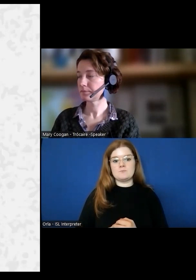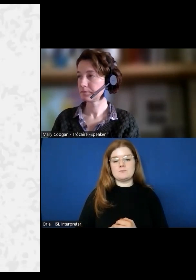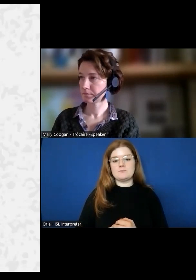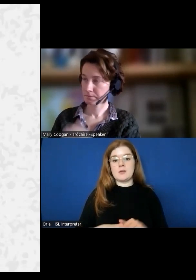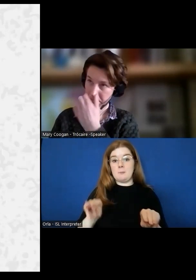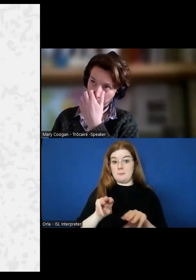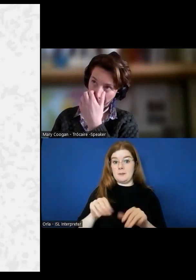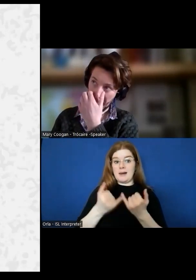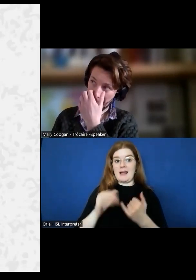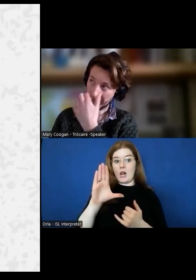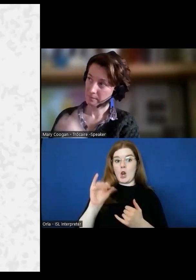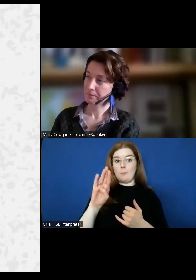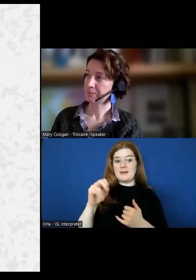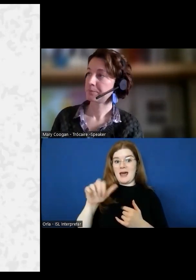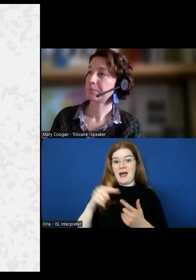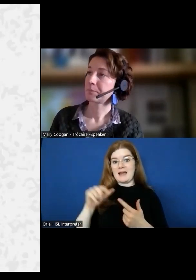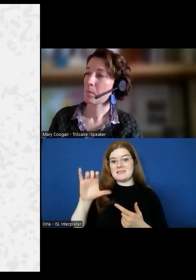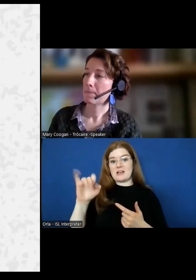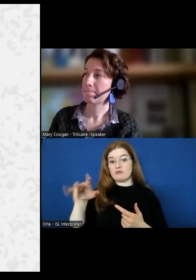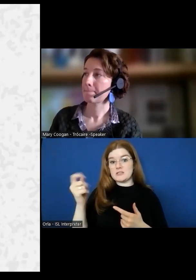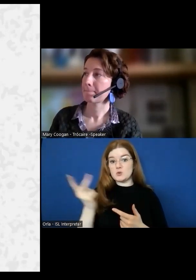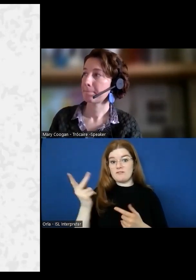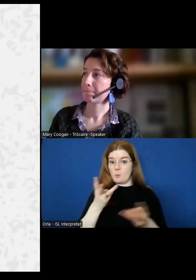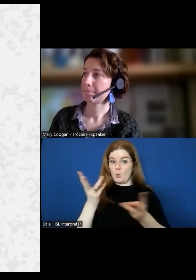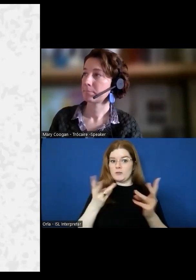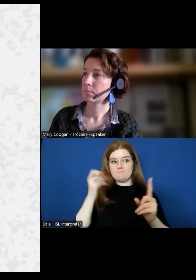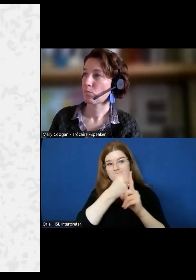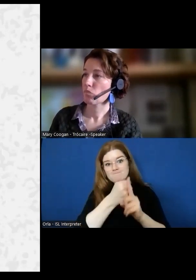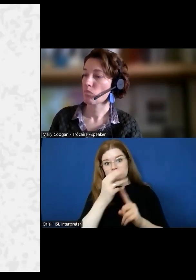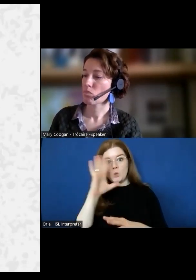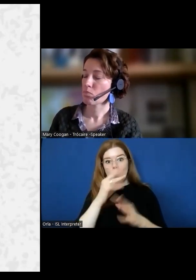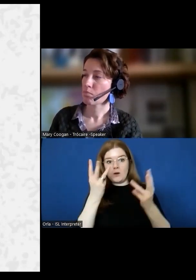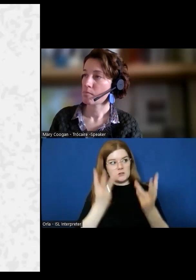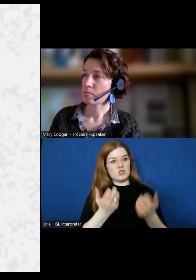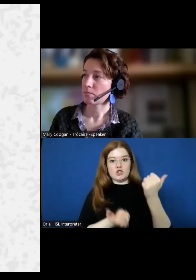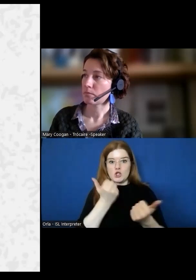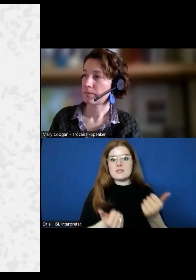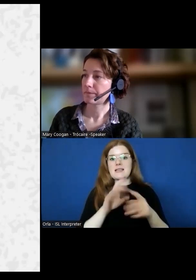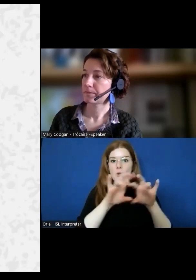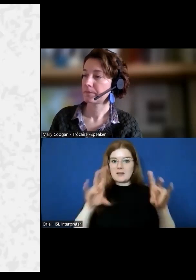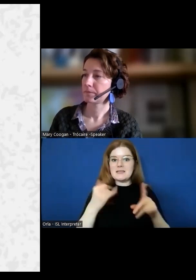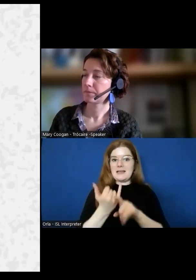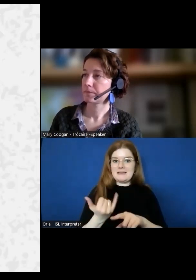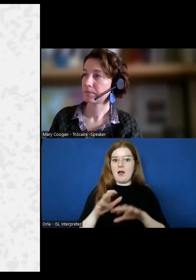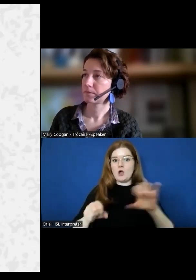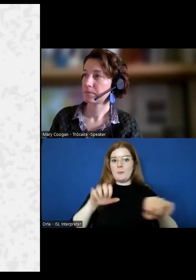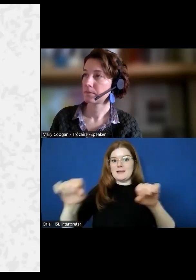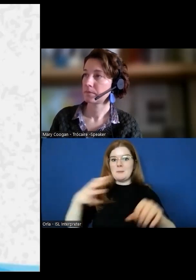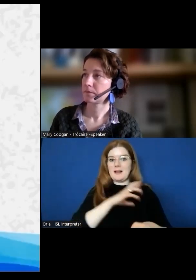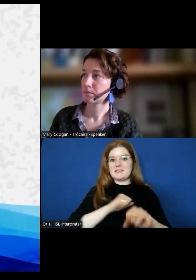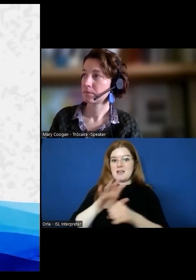People like Lubna and Sarit are working for justice and equality in the occupied Palestinian